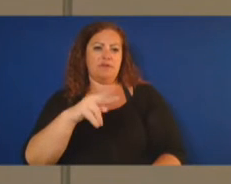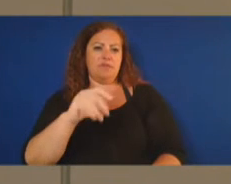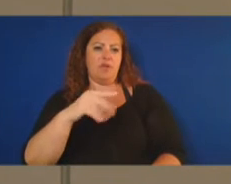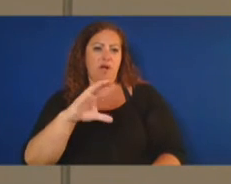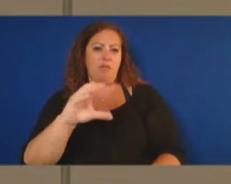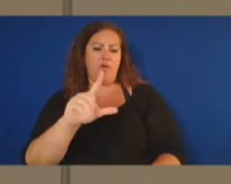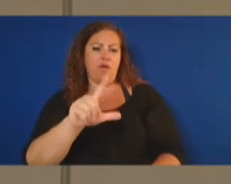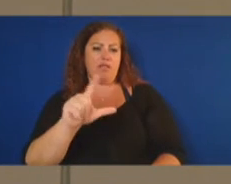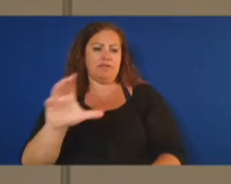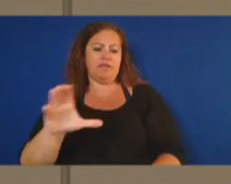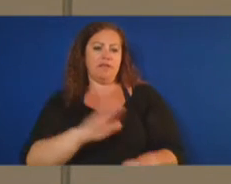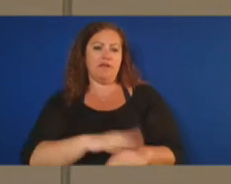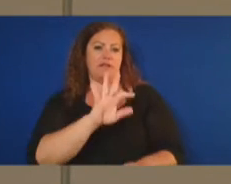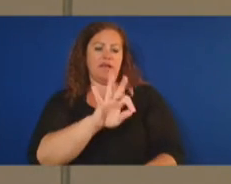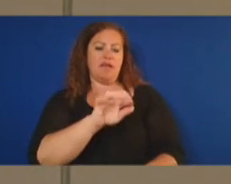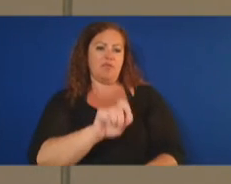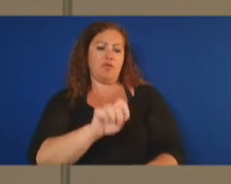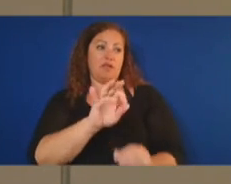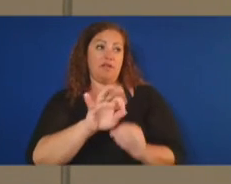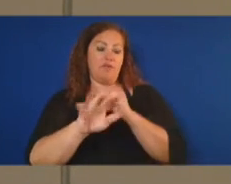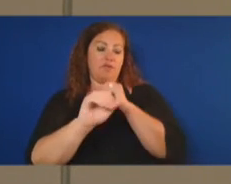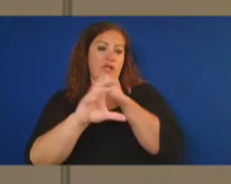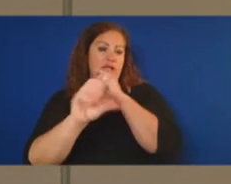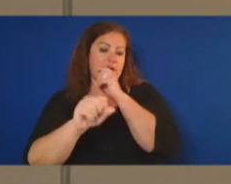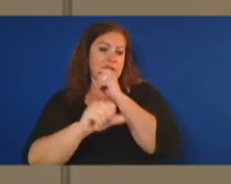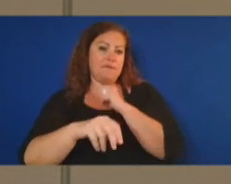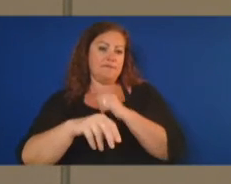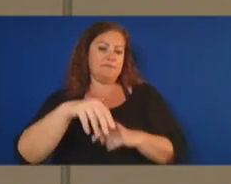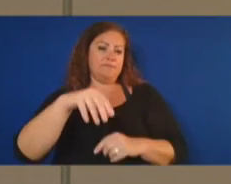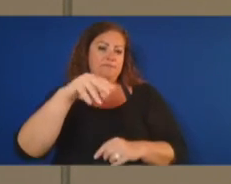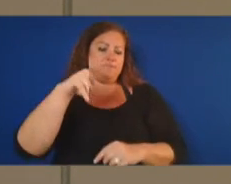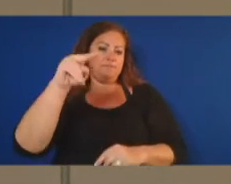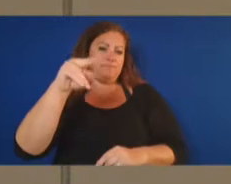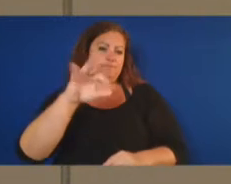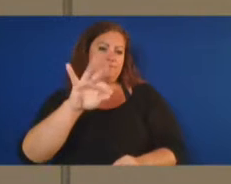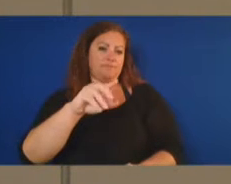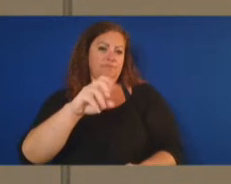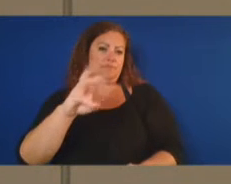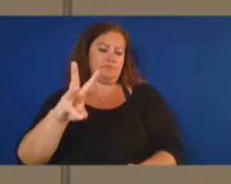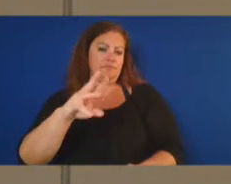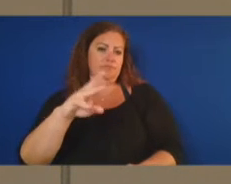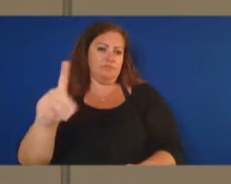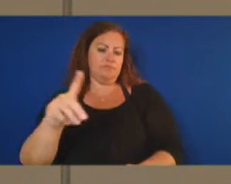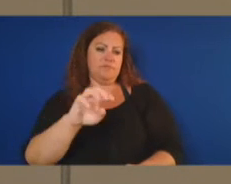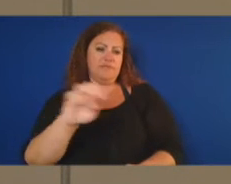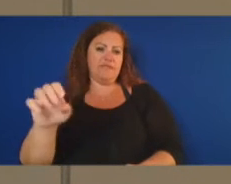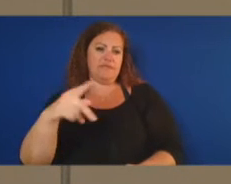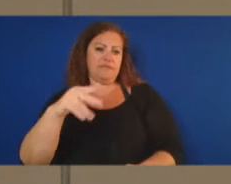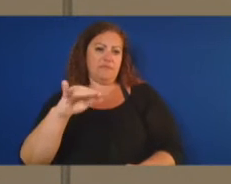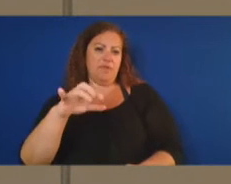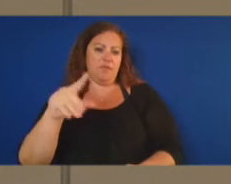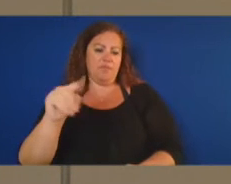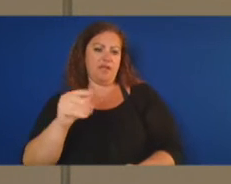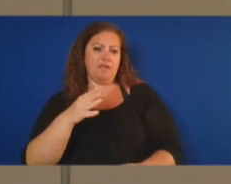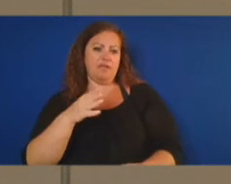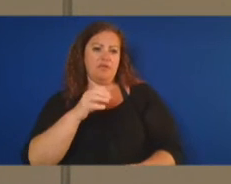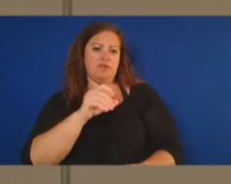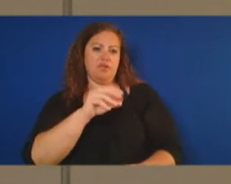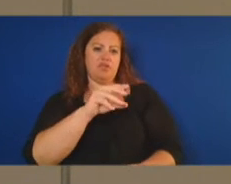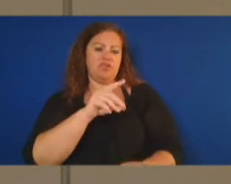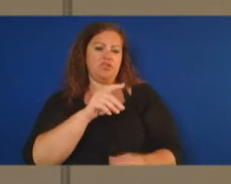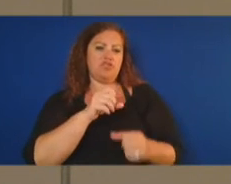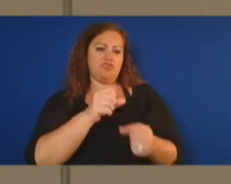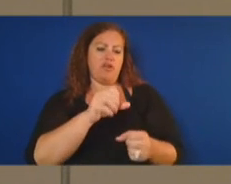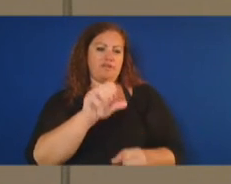9.94 Acres Bound by the southide of fair View Road East on the east side of peont road drive south and north and west side of barlay